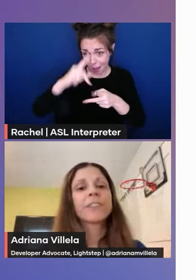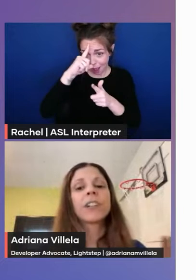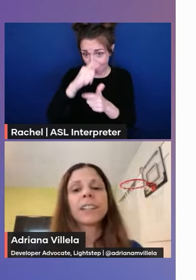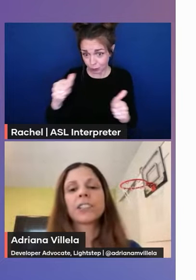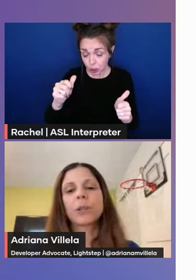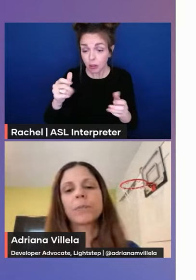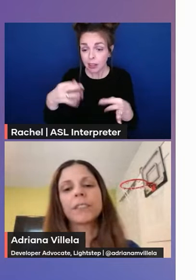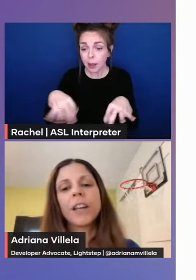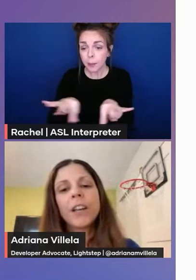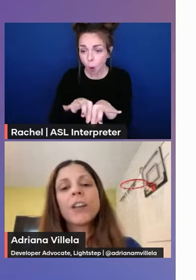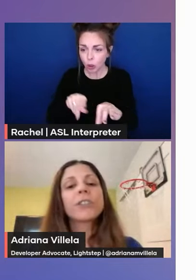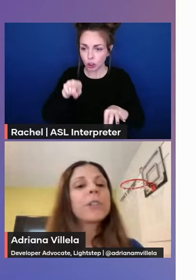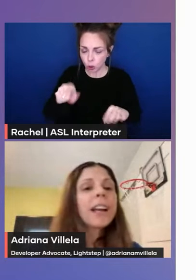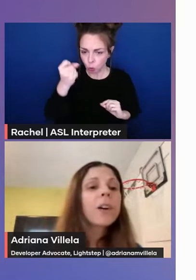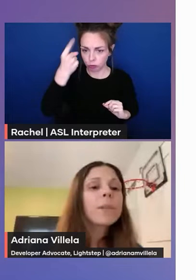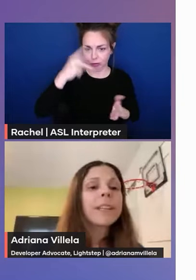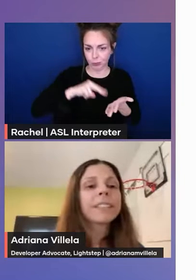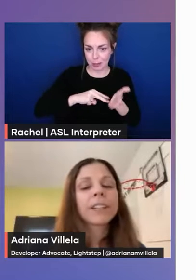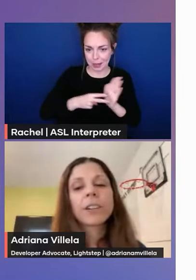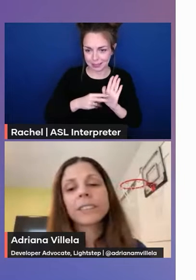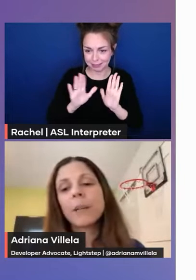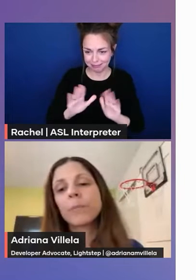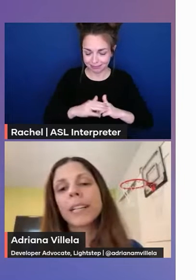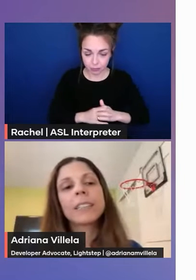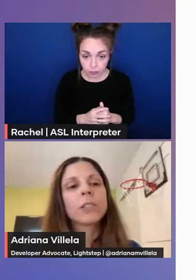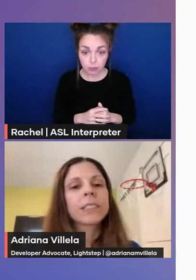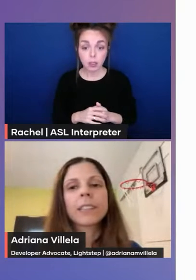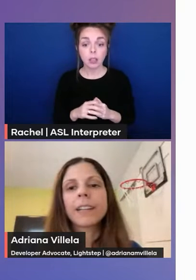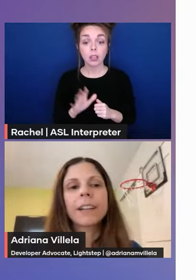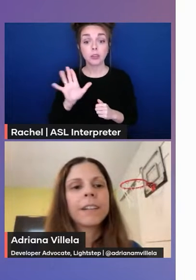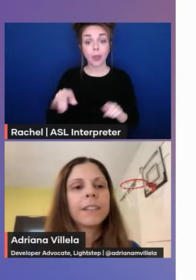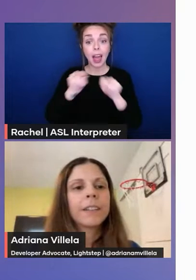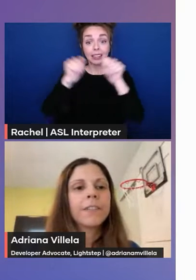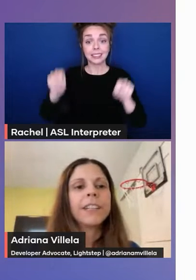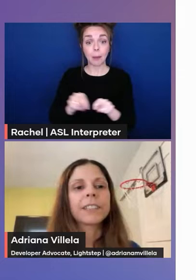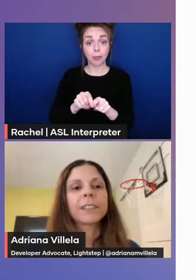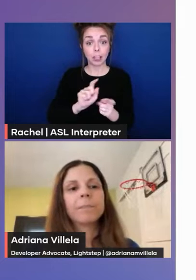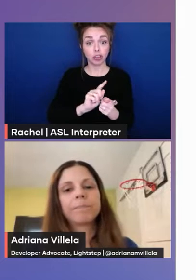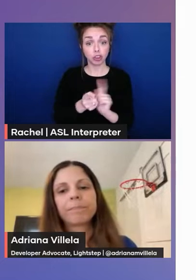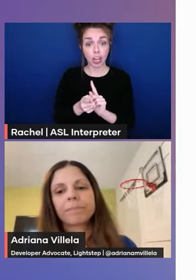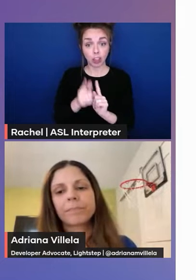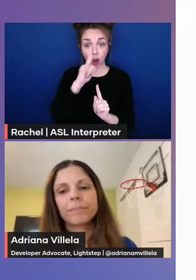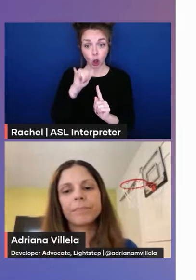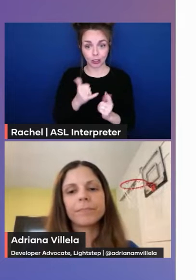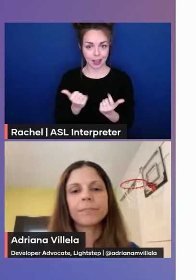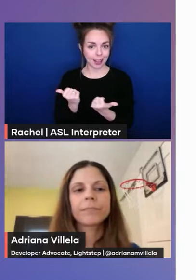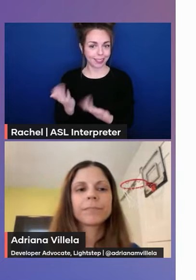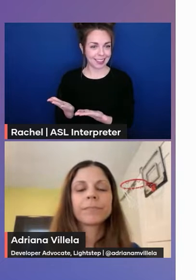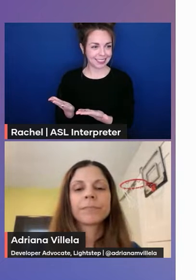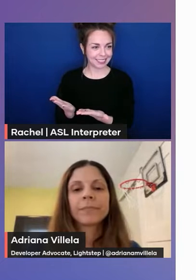is meaningful and descriptive. So now it means that our template looks like this.